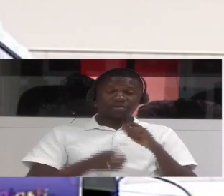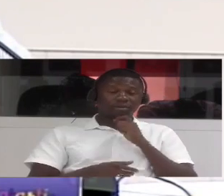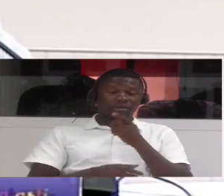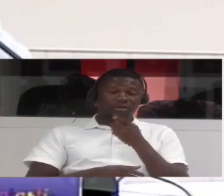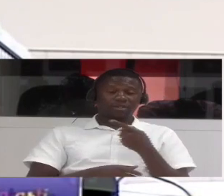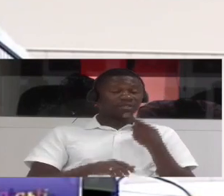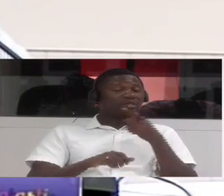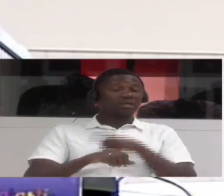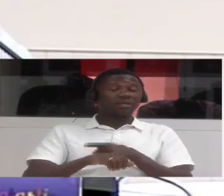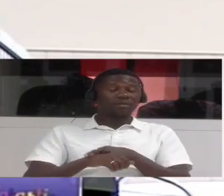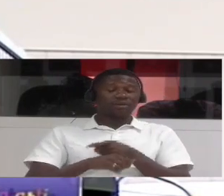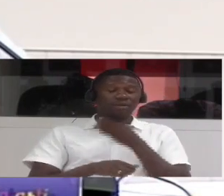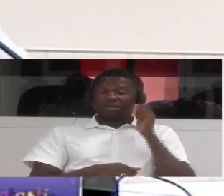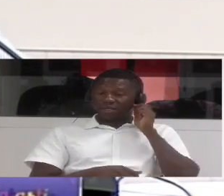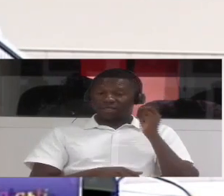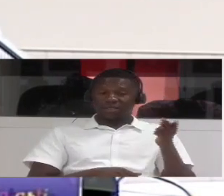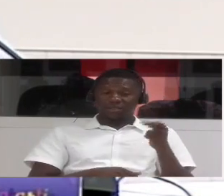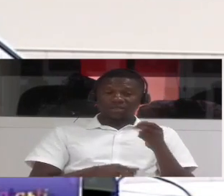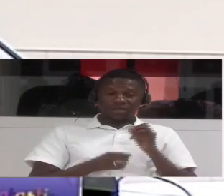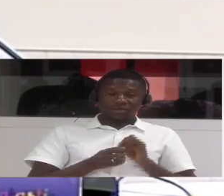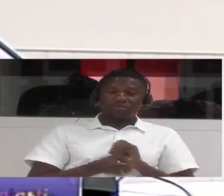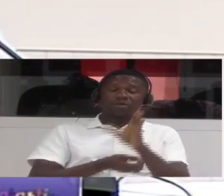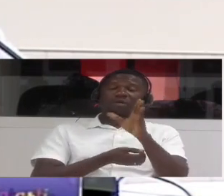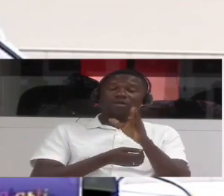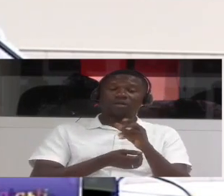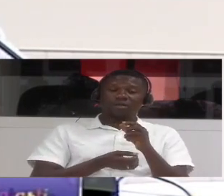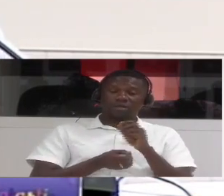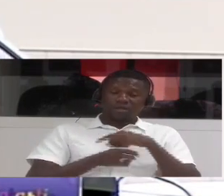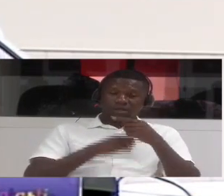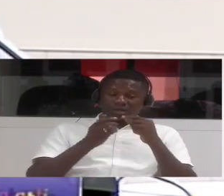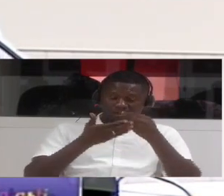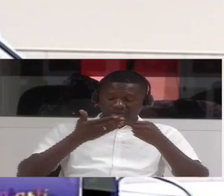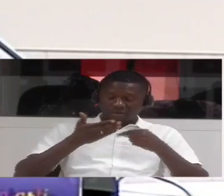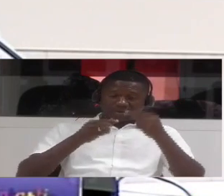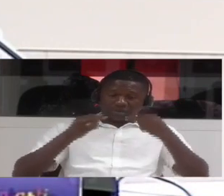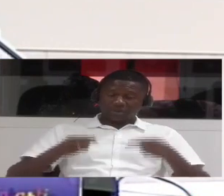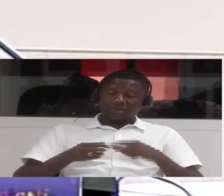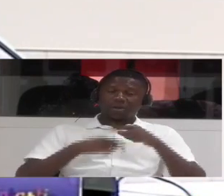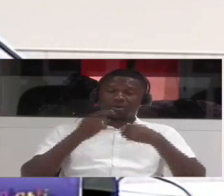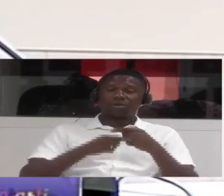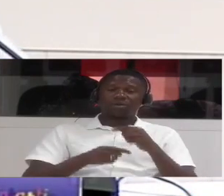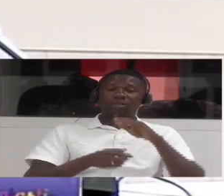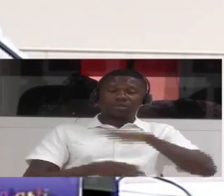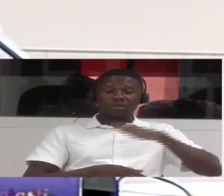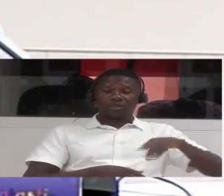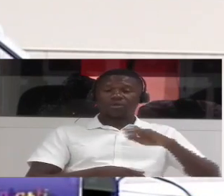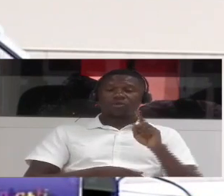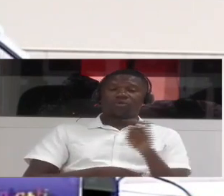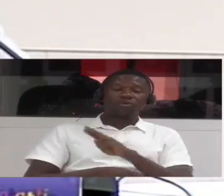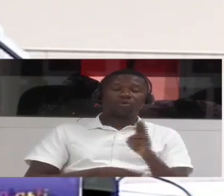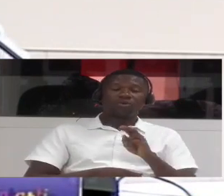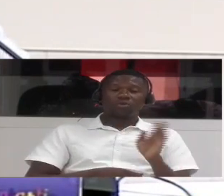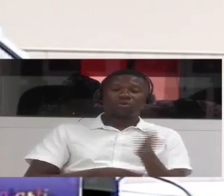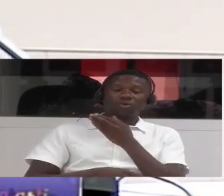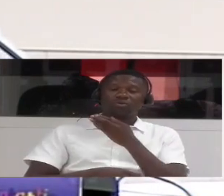he published an article about children not going to school, but going to